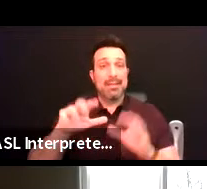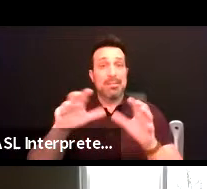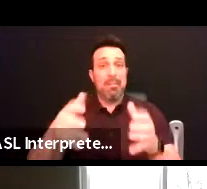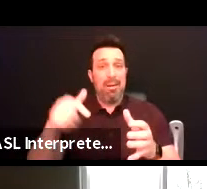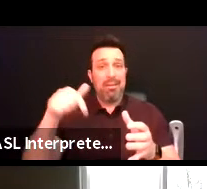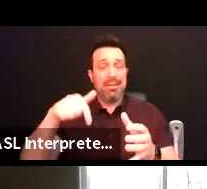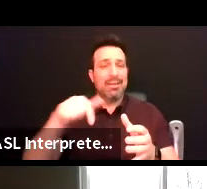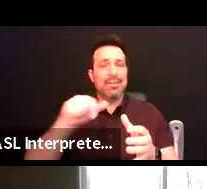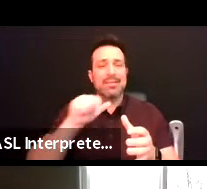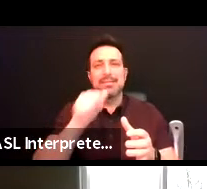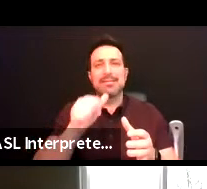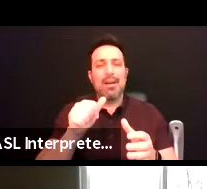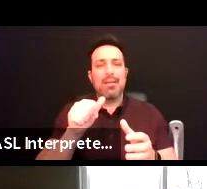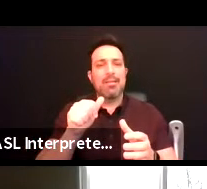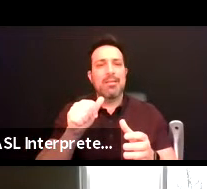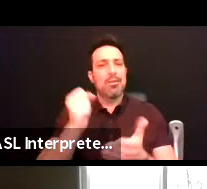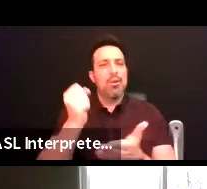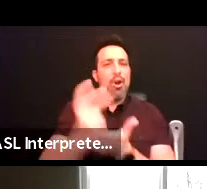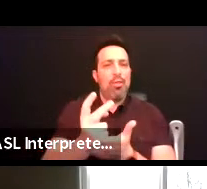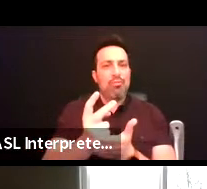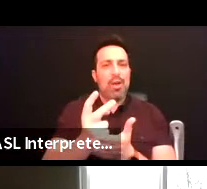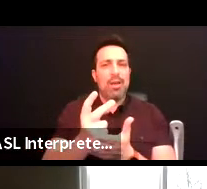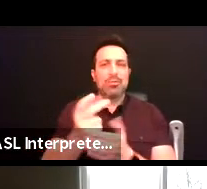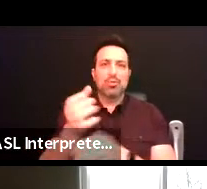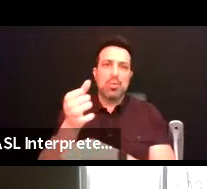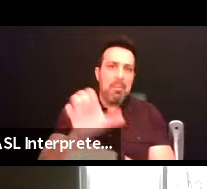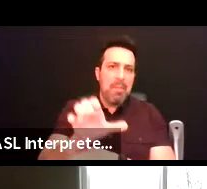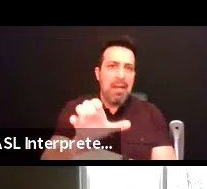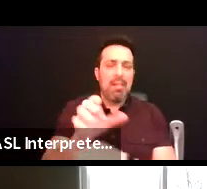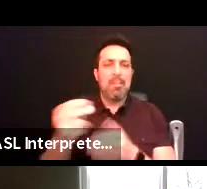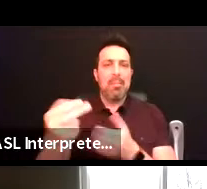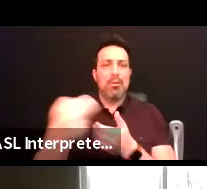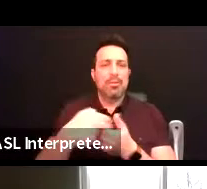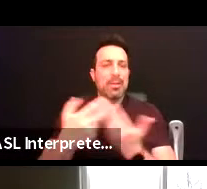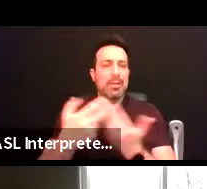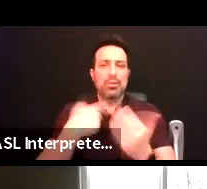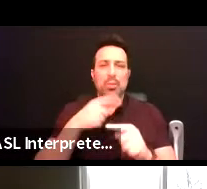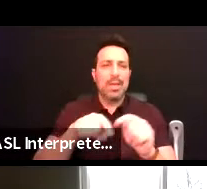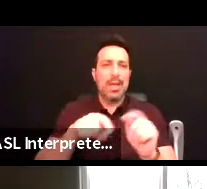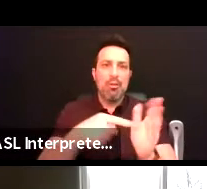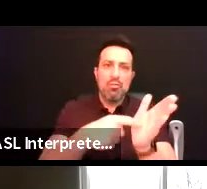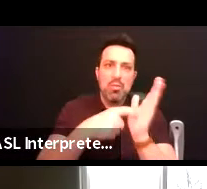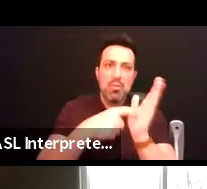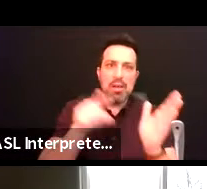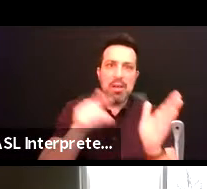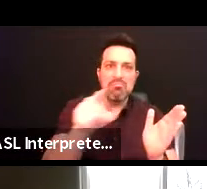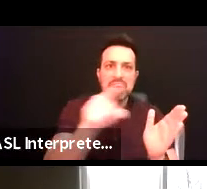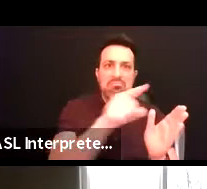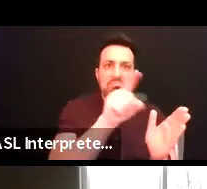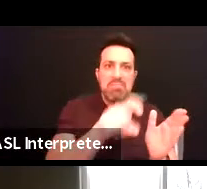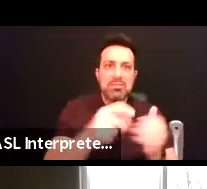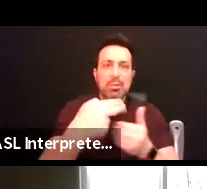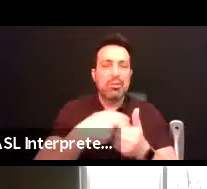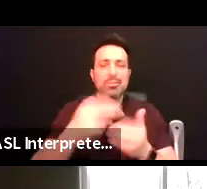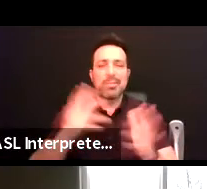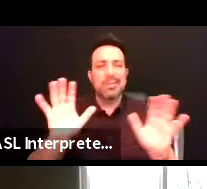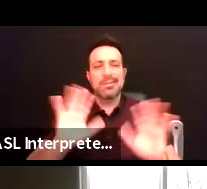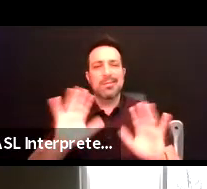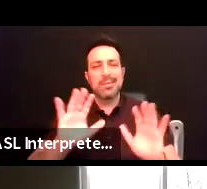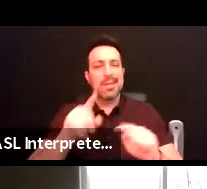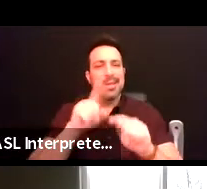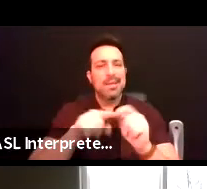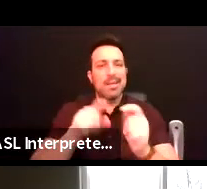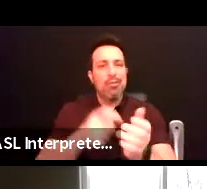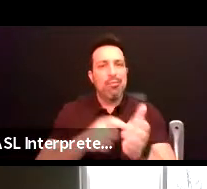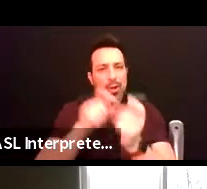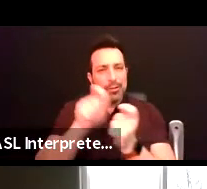not authorized to compel participation, so we can't require people to participate, and we can't require